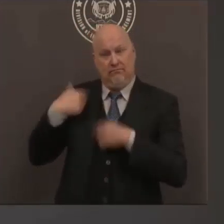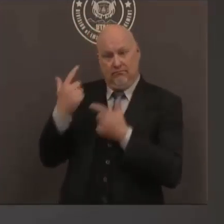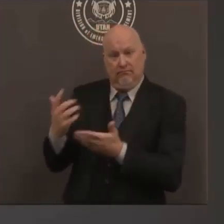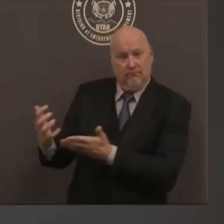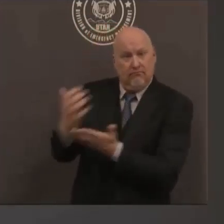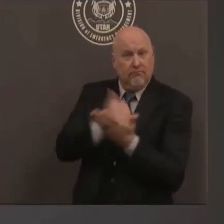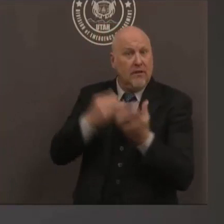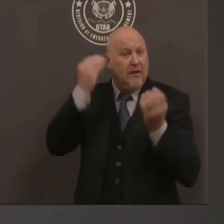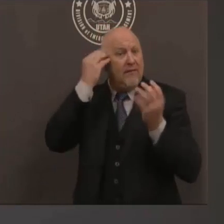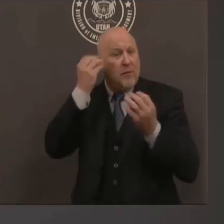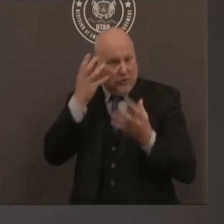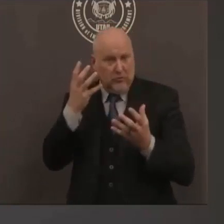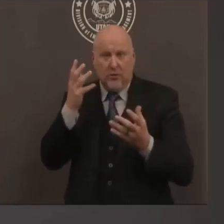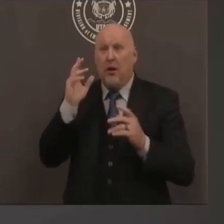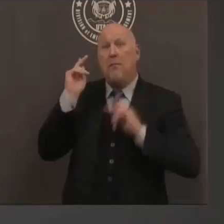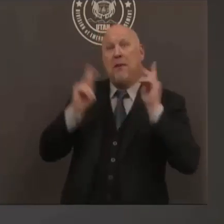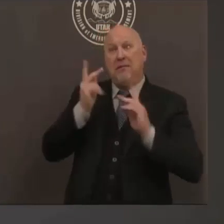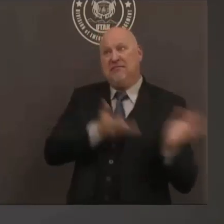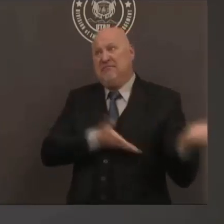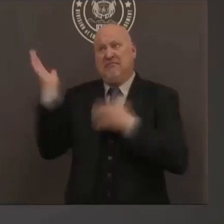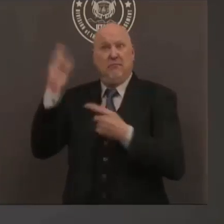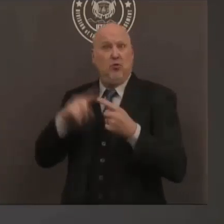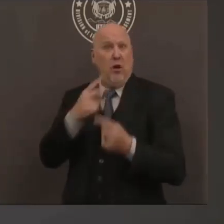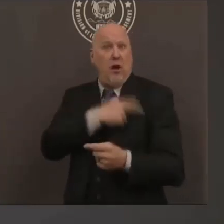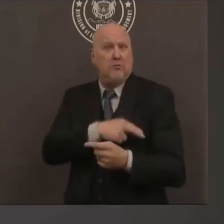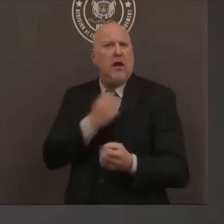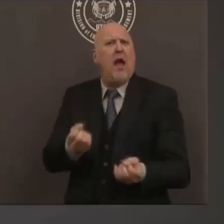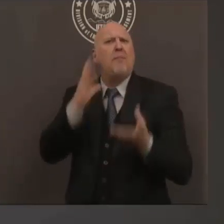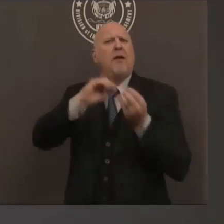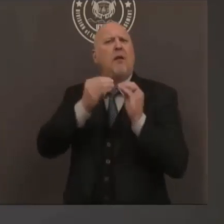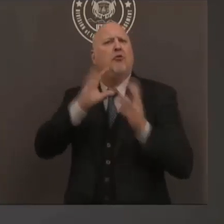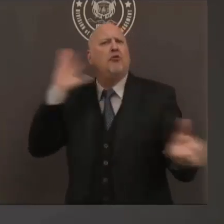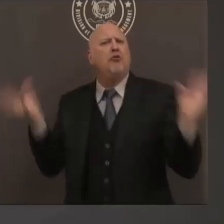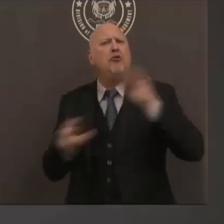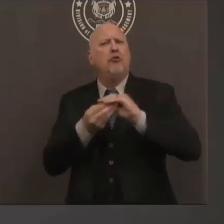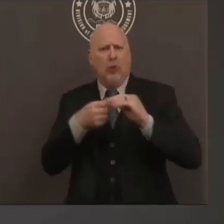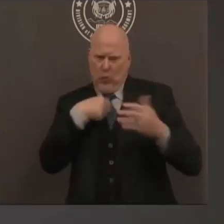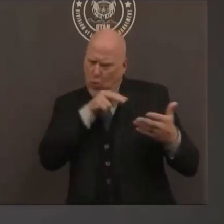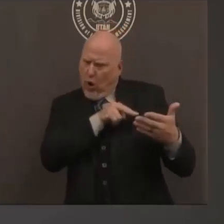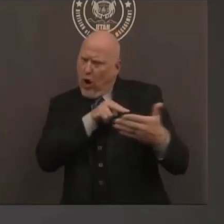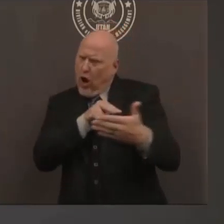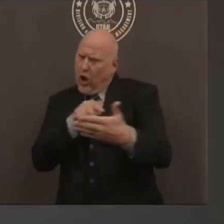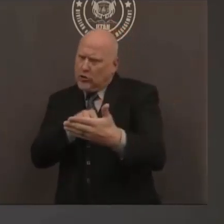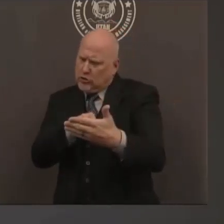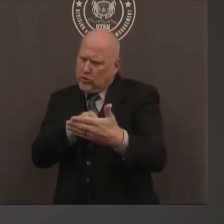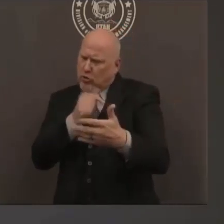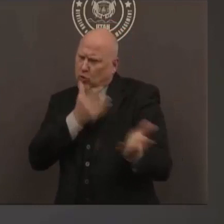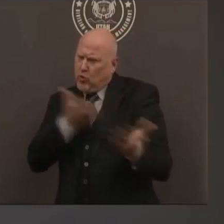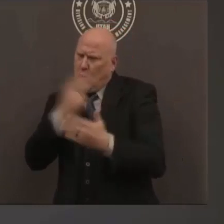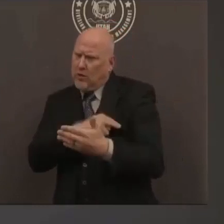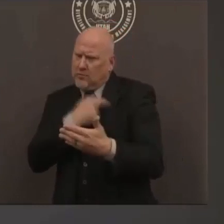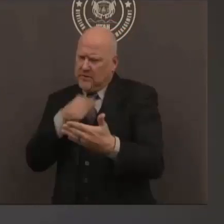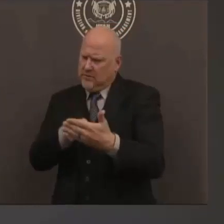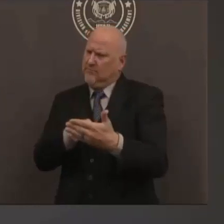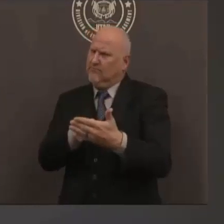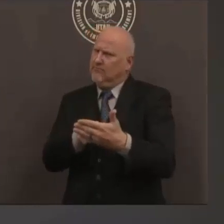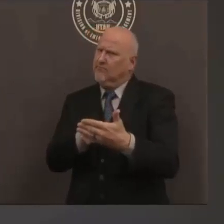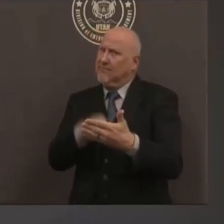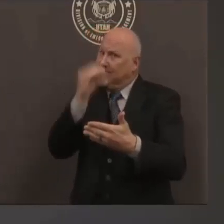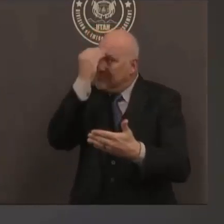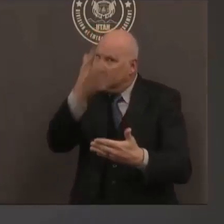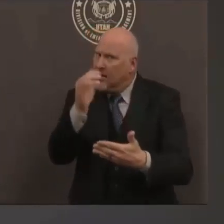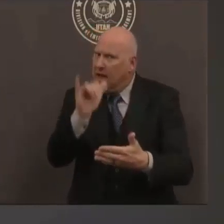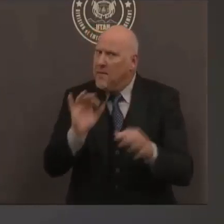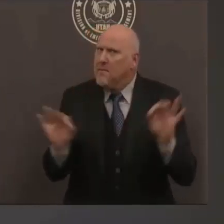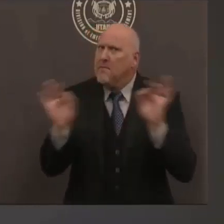hospital. And so those new hospital populations, new admissions, are an important factor to help us understand the